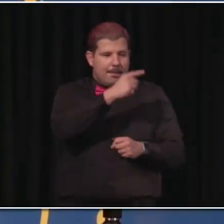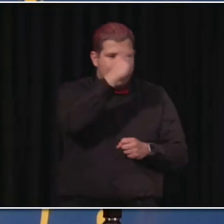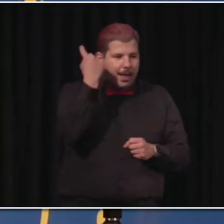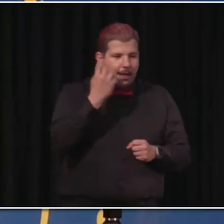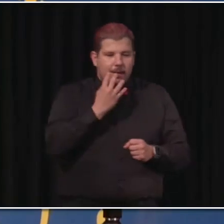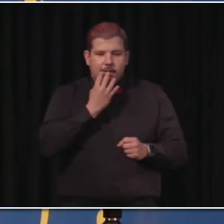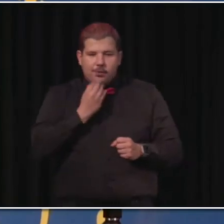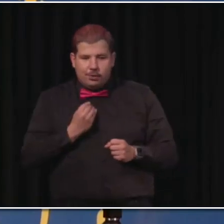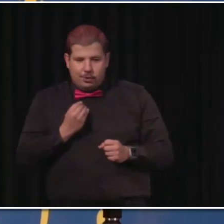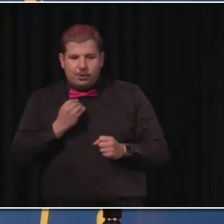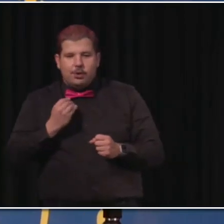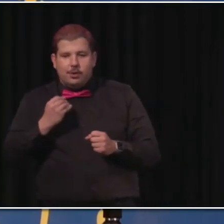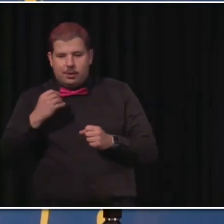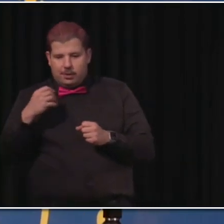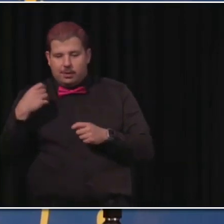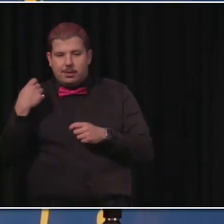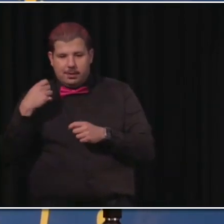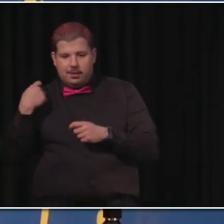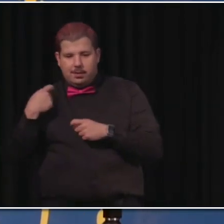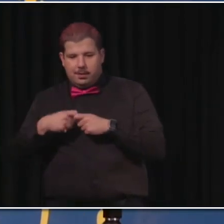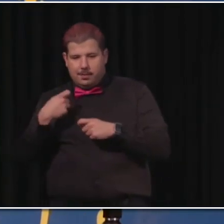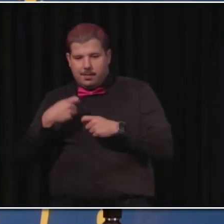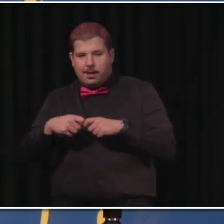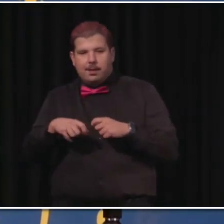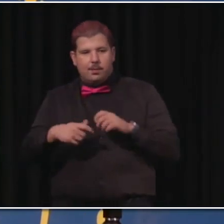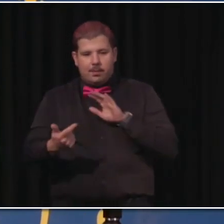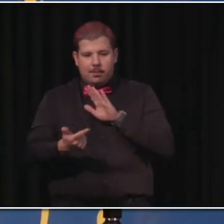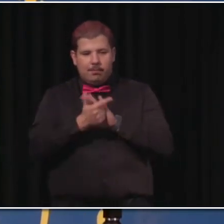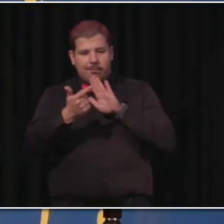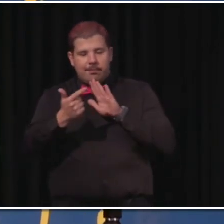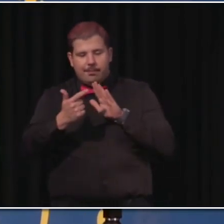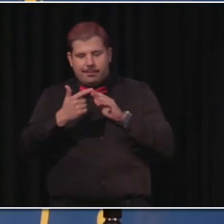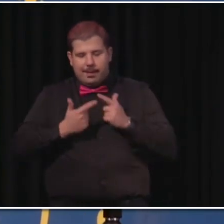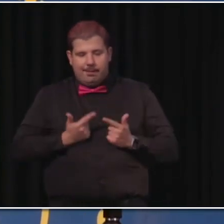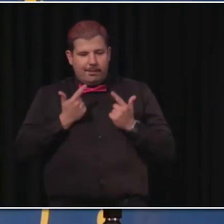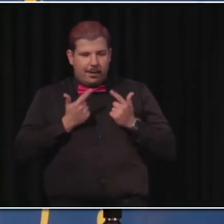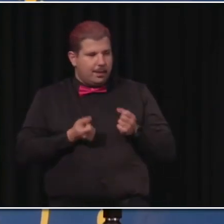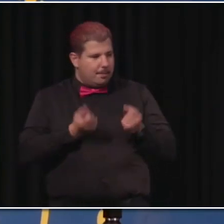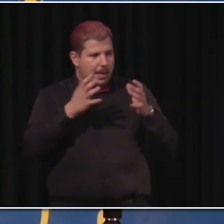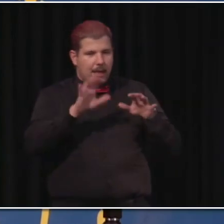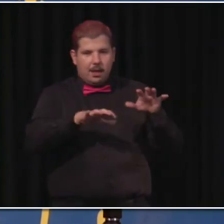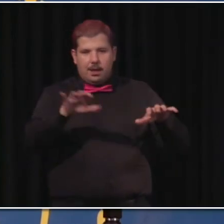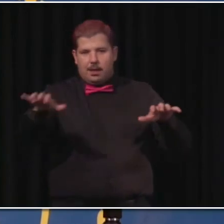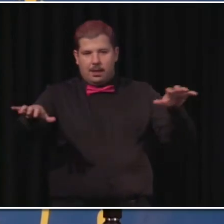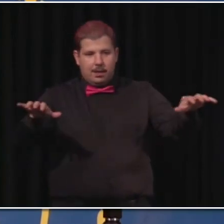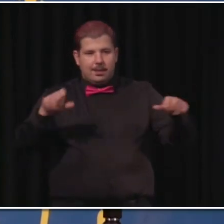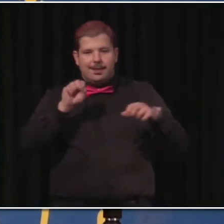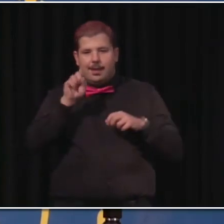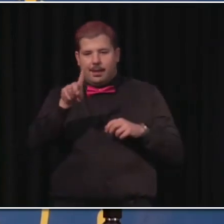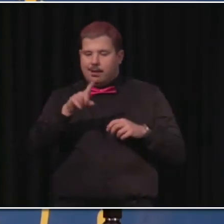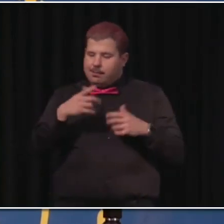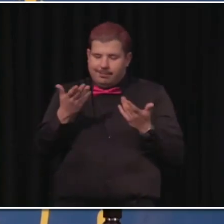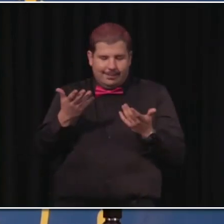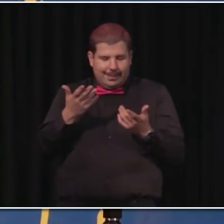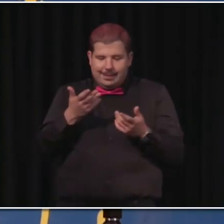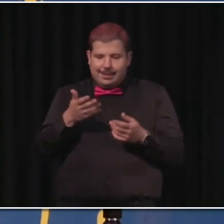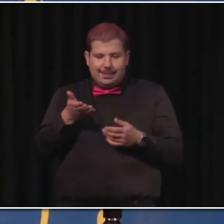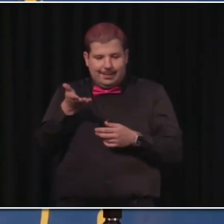minorities were banned from living in much of San Diego. It was just the way things